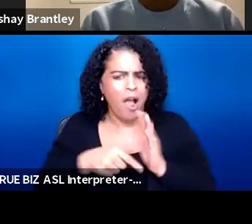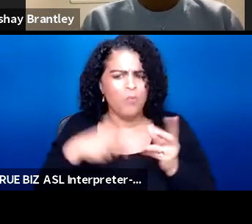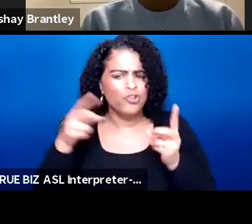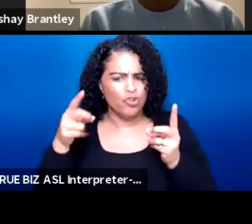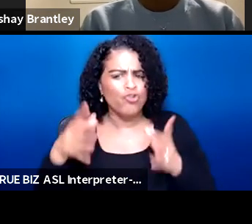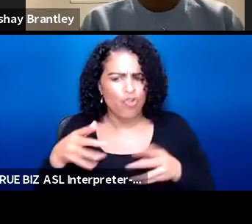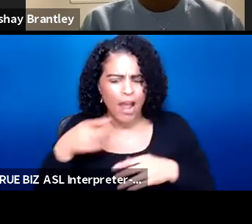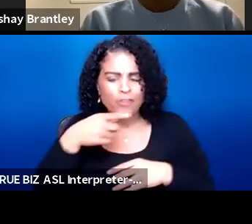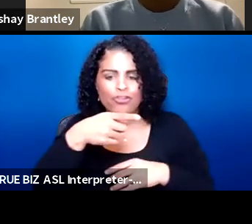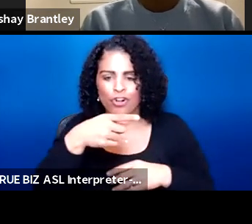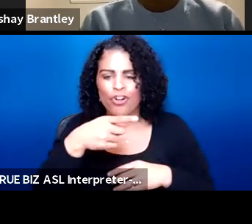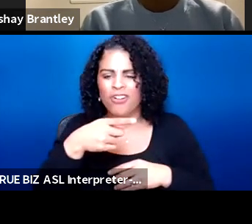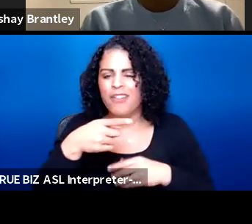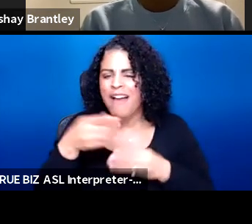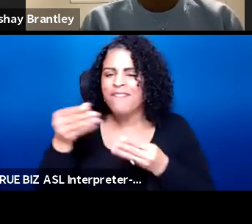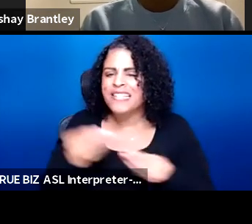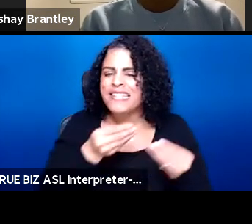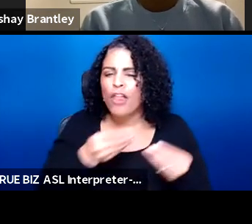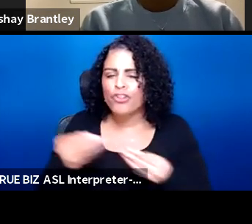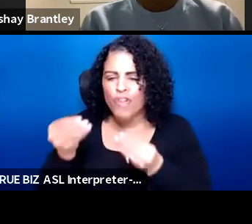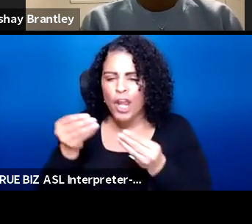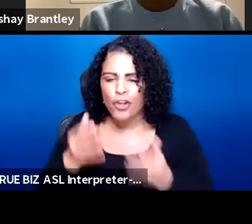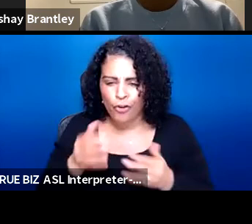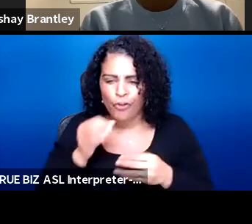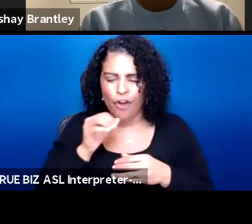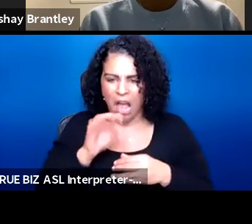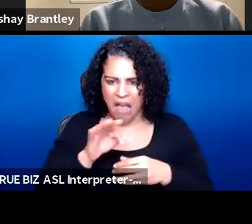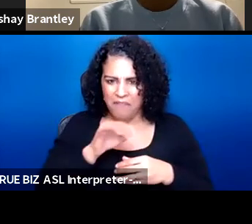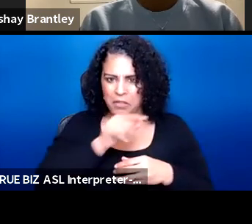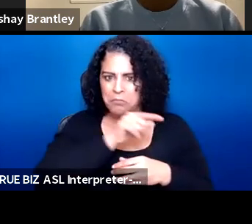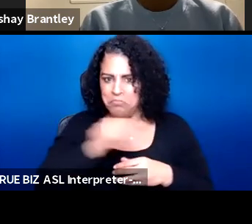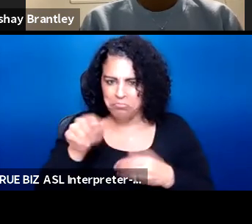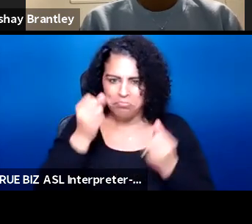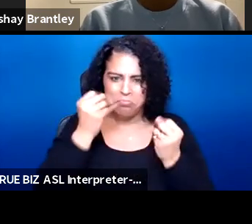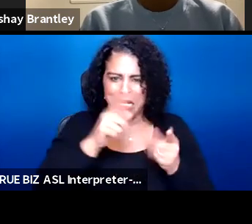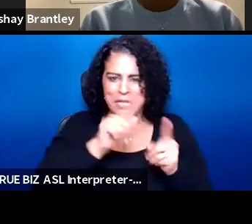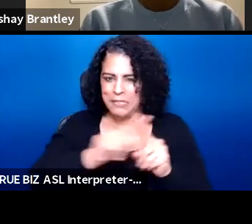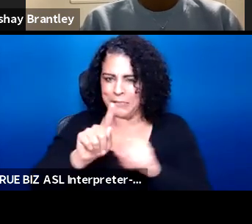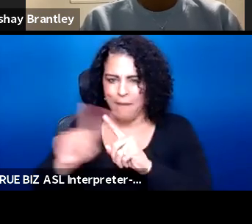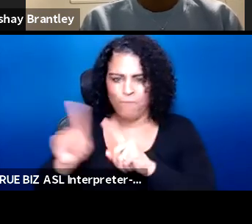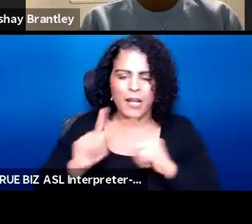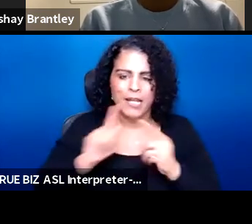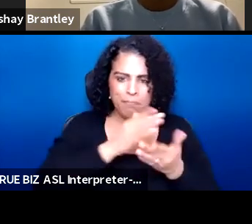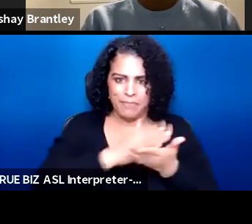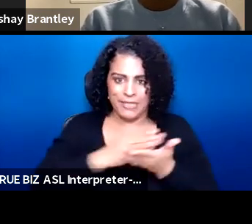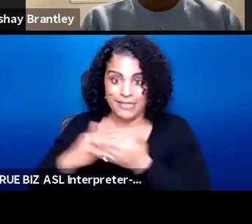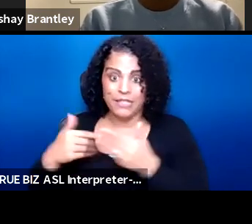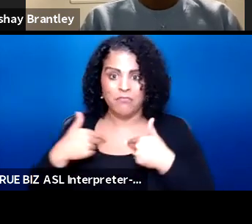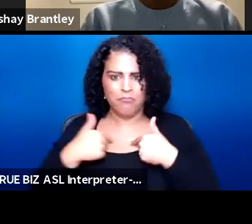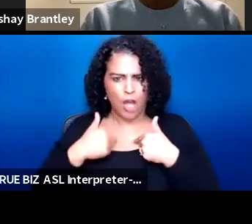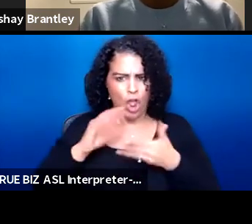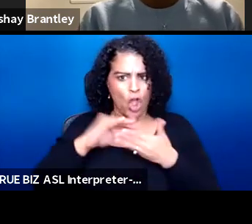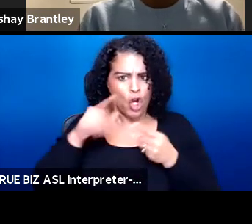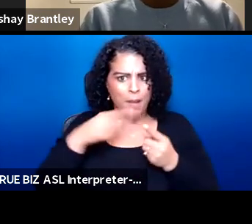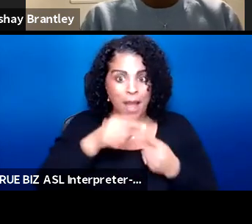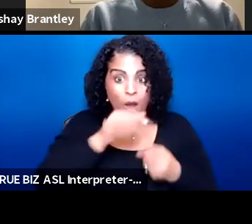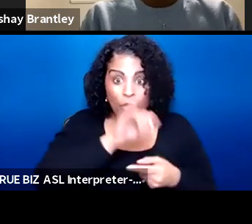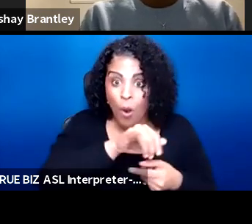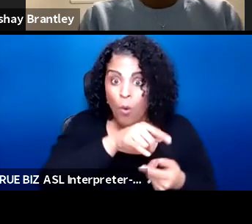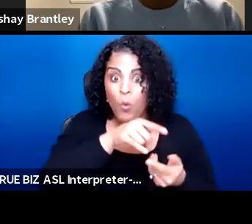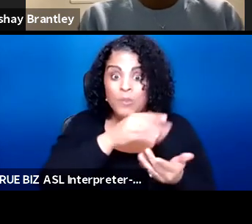mainly a facilitator of devised pieces. And what I come to learn a lot about those pieces, whether it's